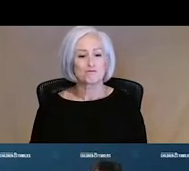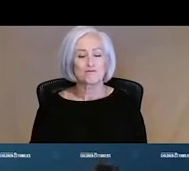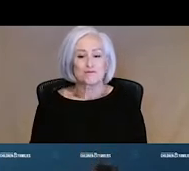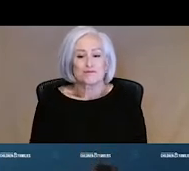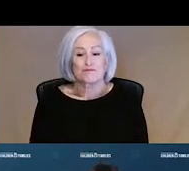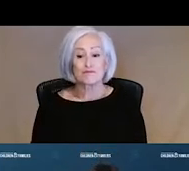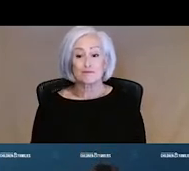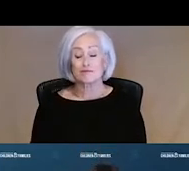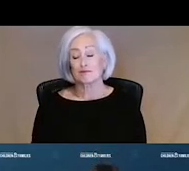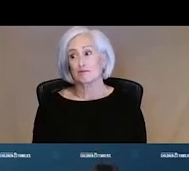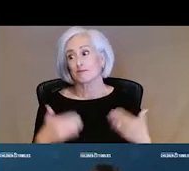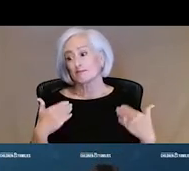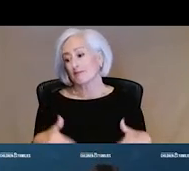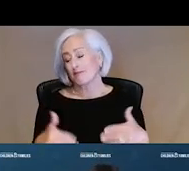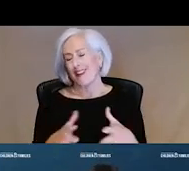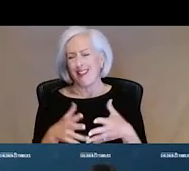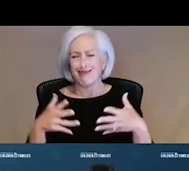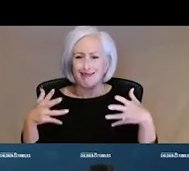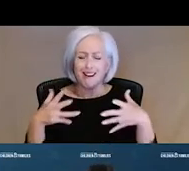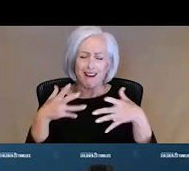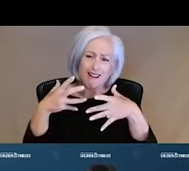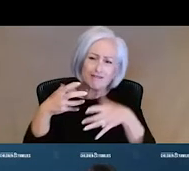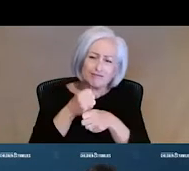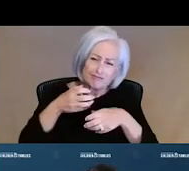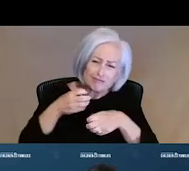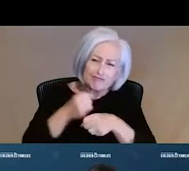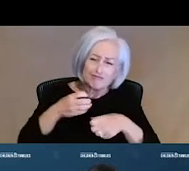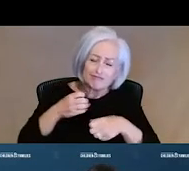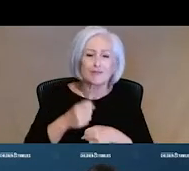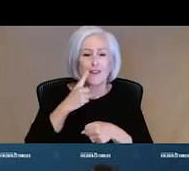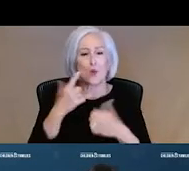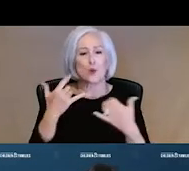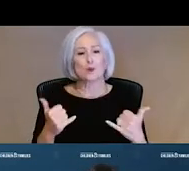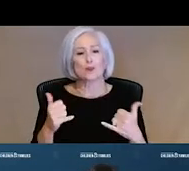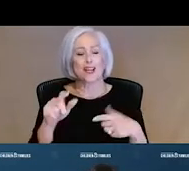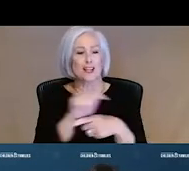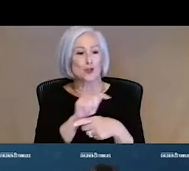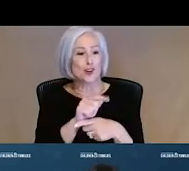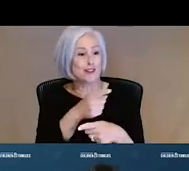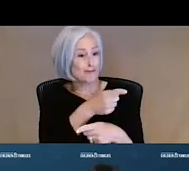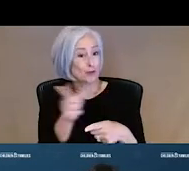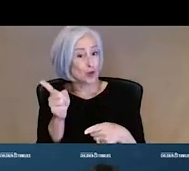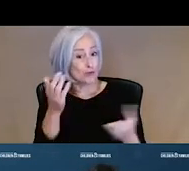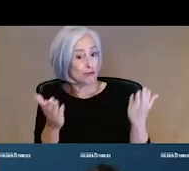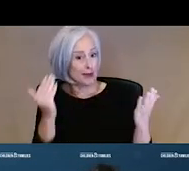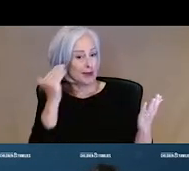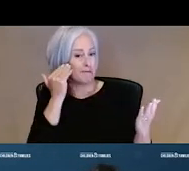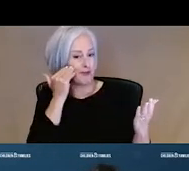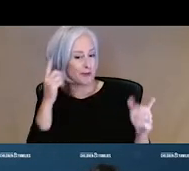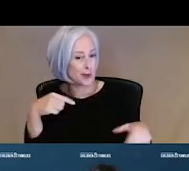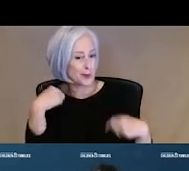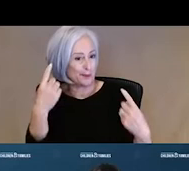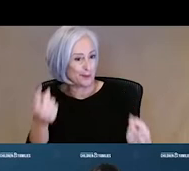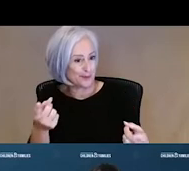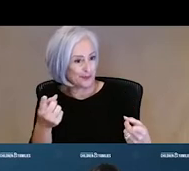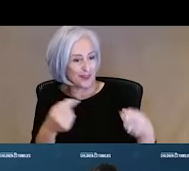So lots of acronyms that we will be using in today's training, or that some of you might be already familiar with. So here's the list of acronyms